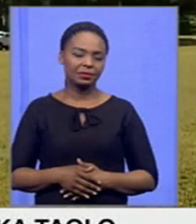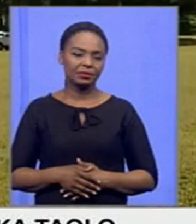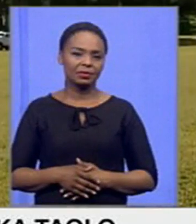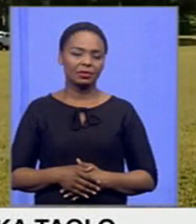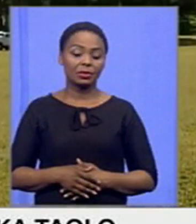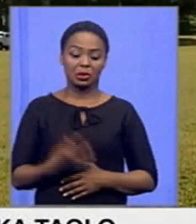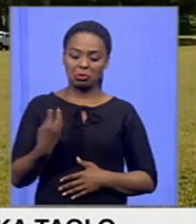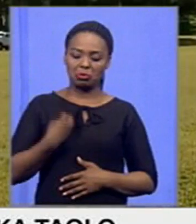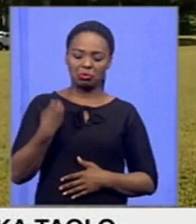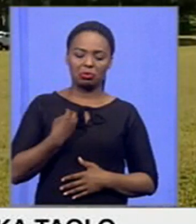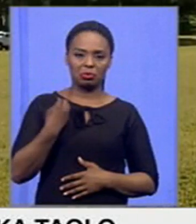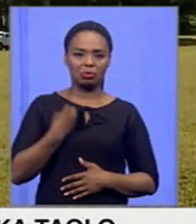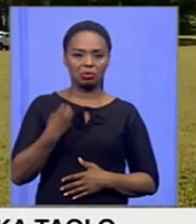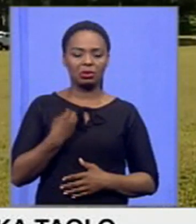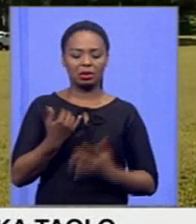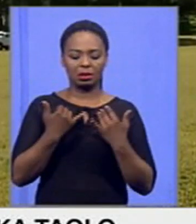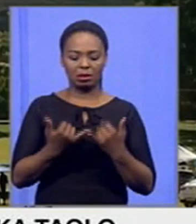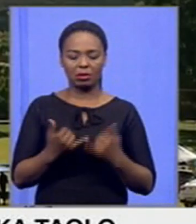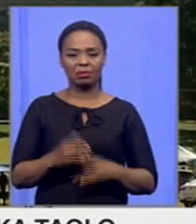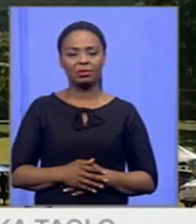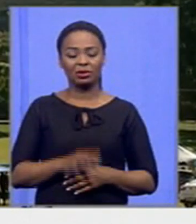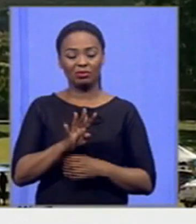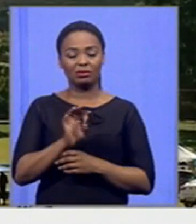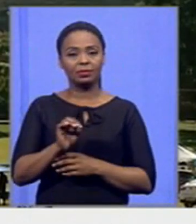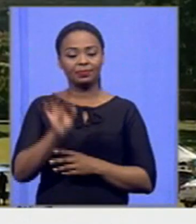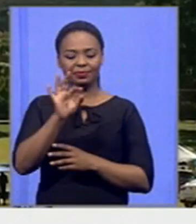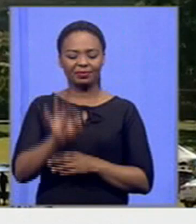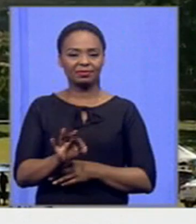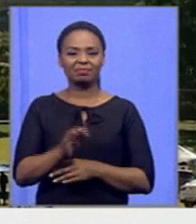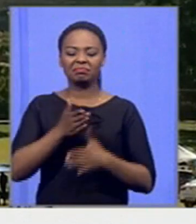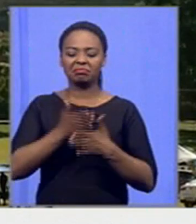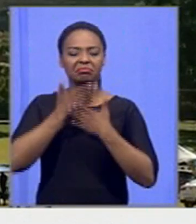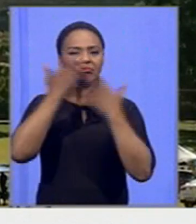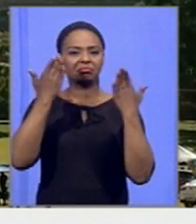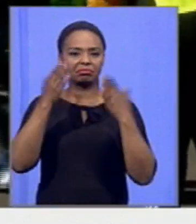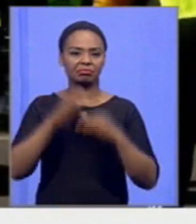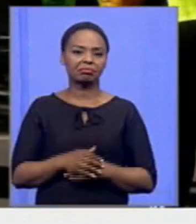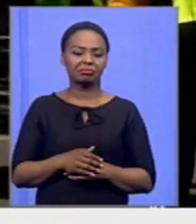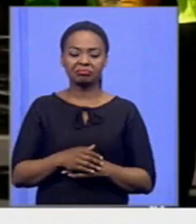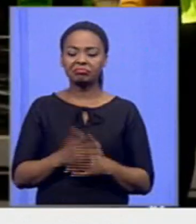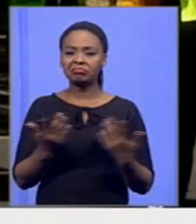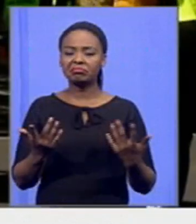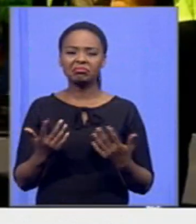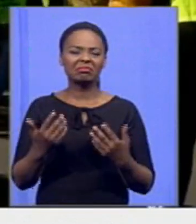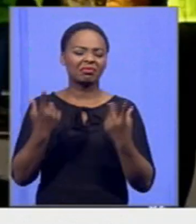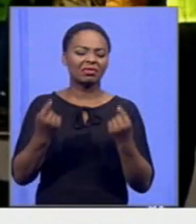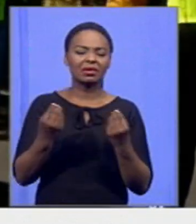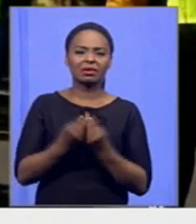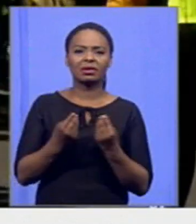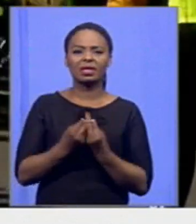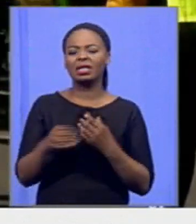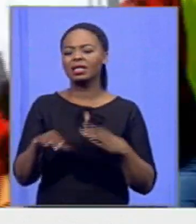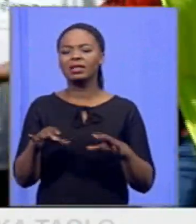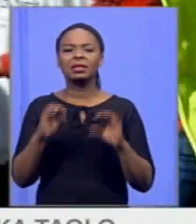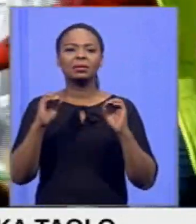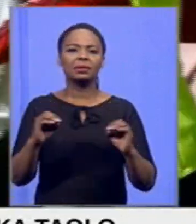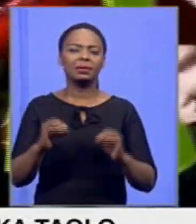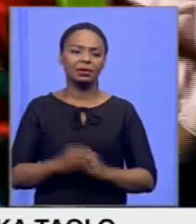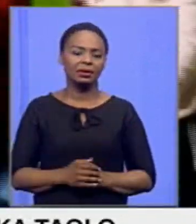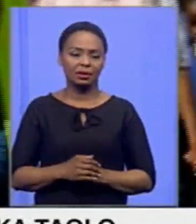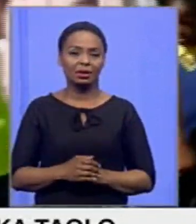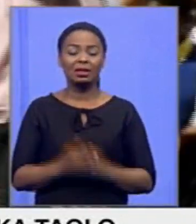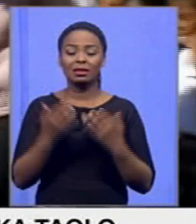Batjha ba diperesente di ka nna 40 ga ba dire ga bana dithutego kana ikatiso. Pegelo ya ngwaga le ngwaga e ka ga go